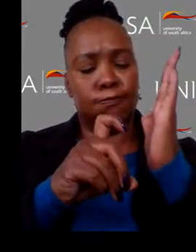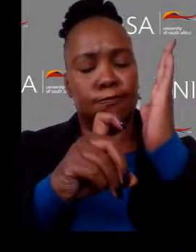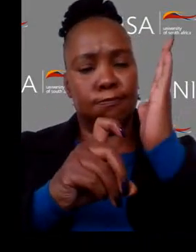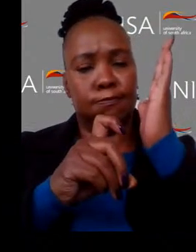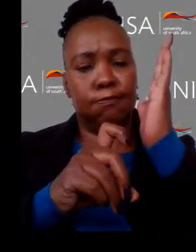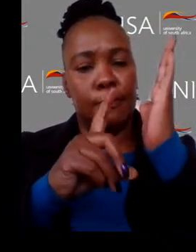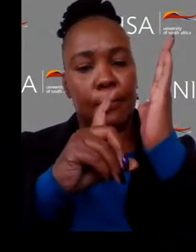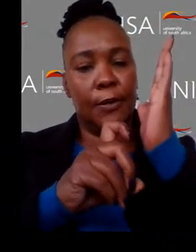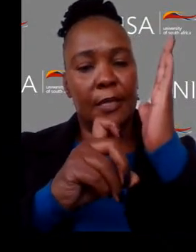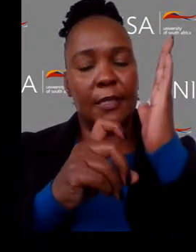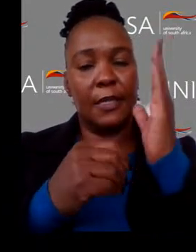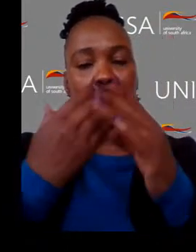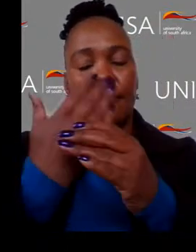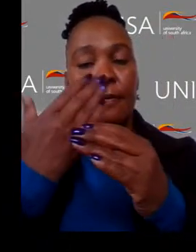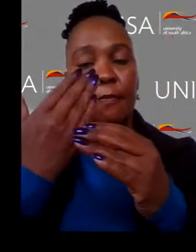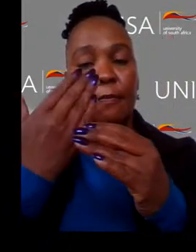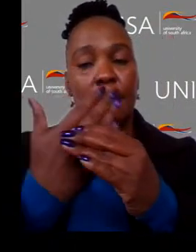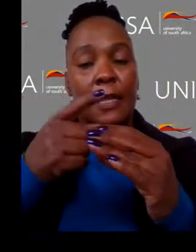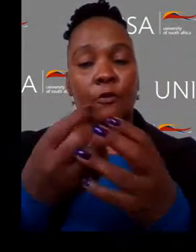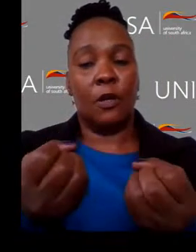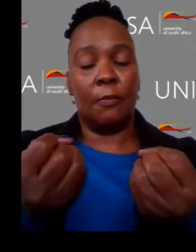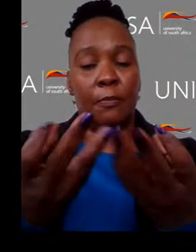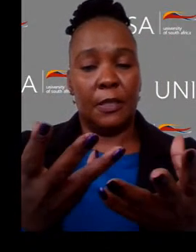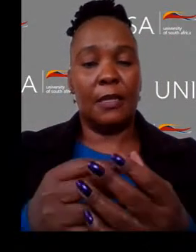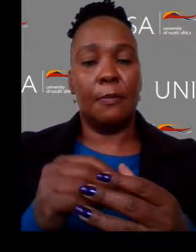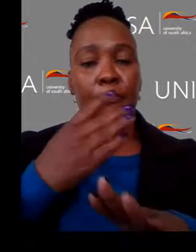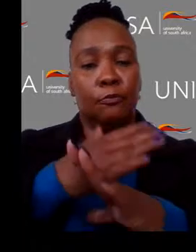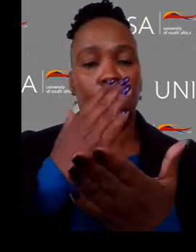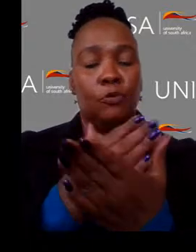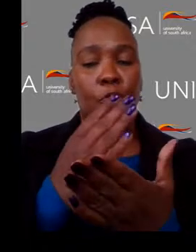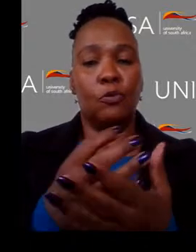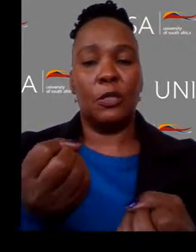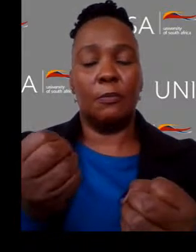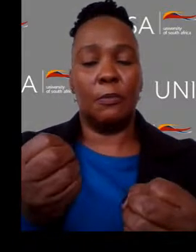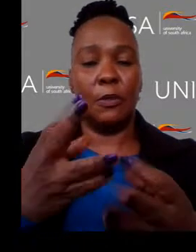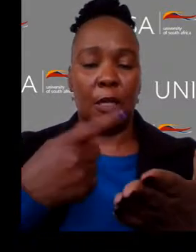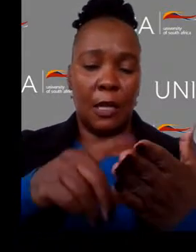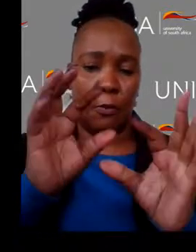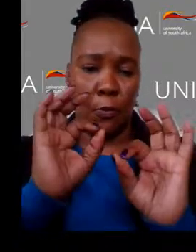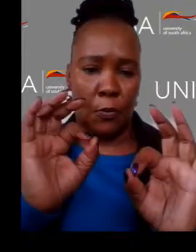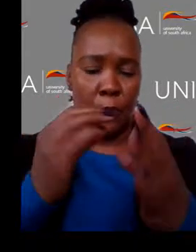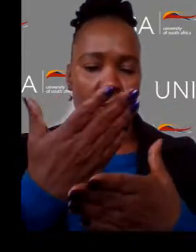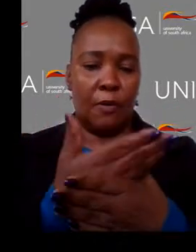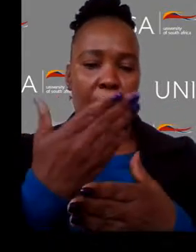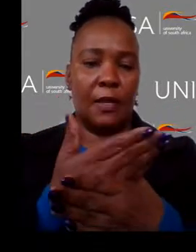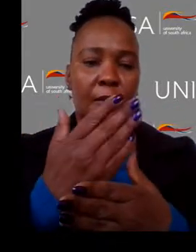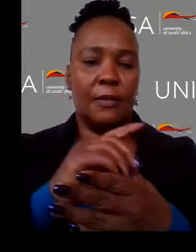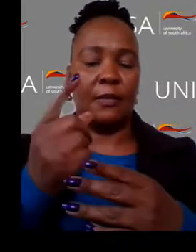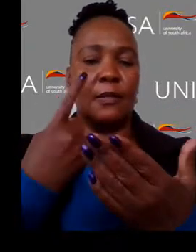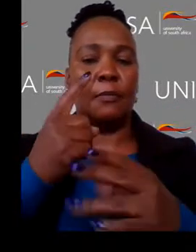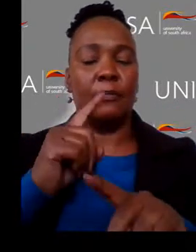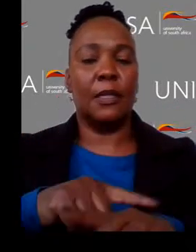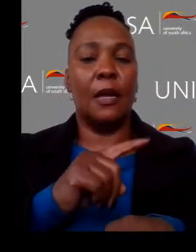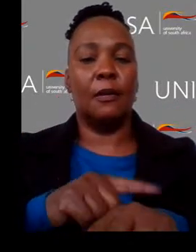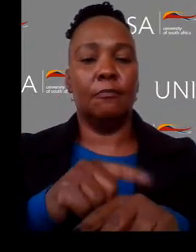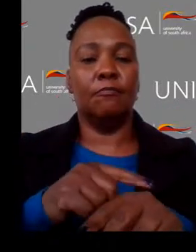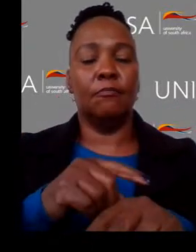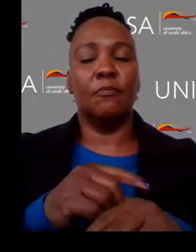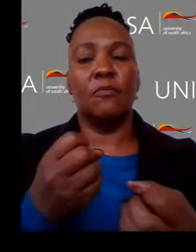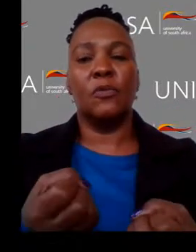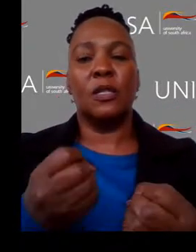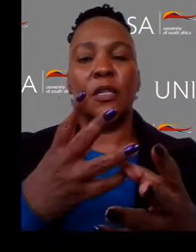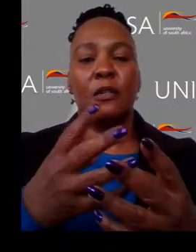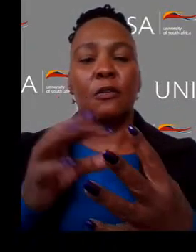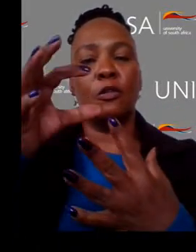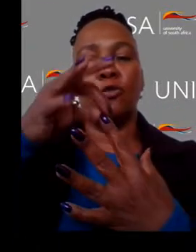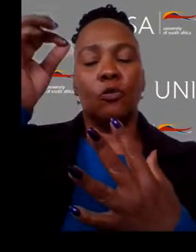file that you submitted. Make sure that you submitted the correct file. Sometimes in the haste of submitting, you might have selected